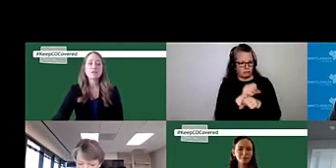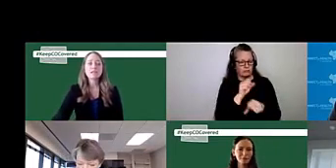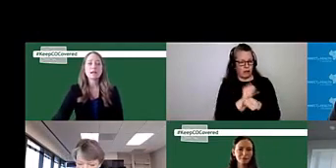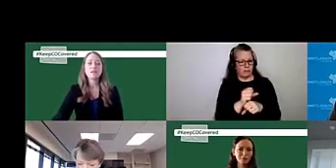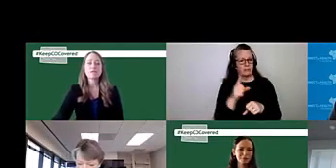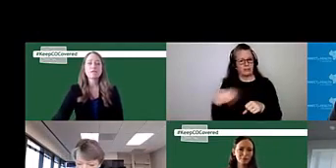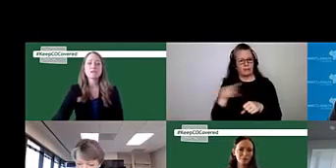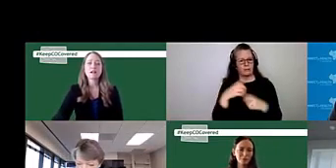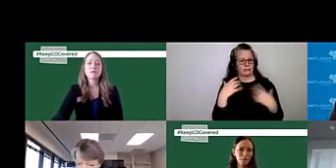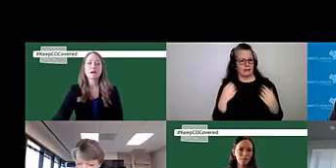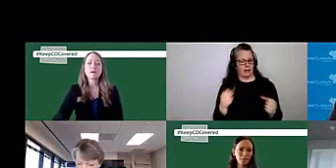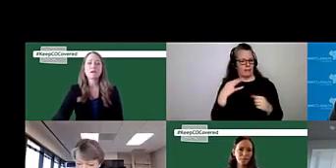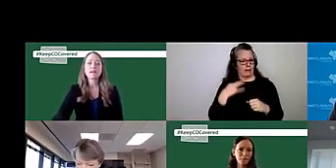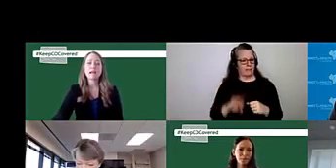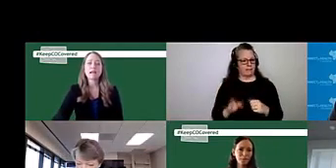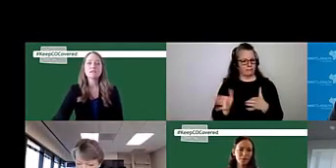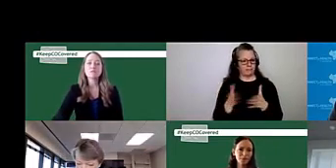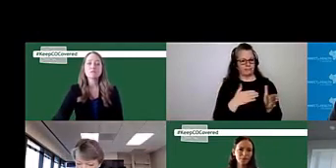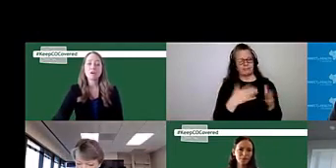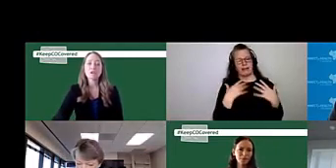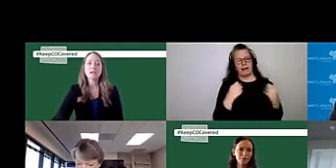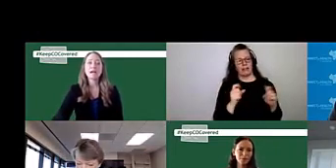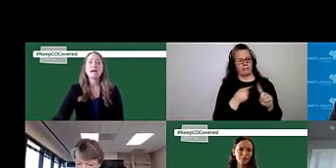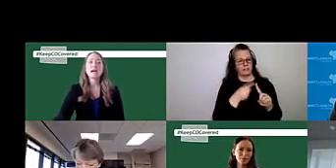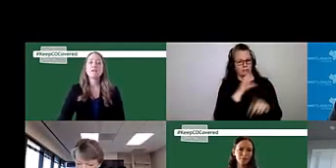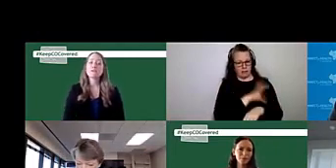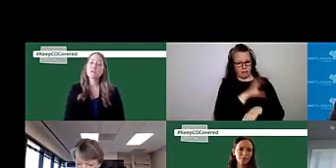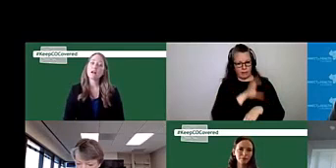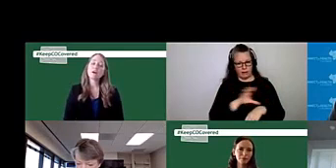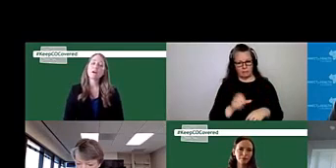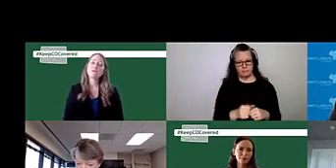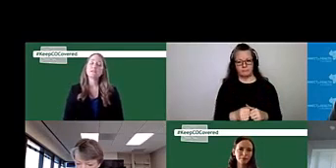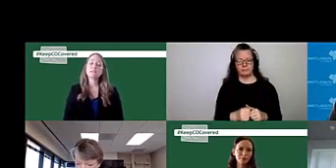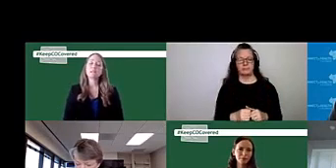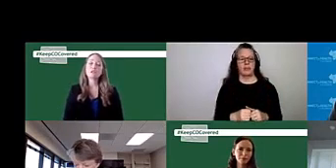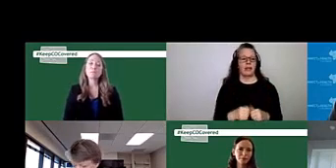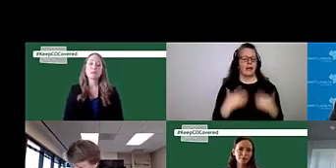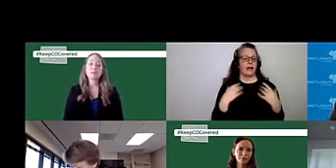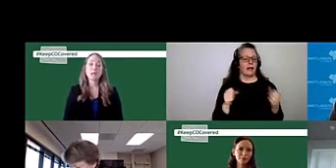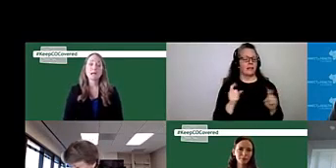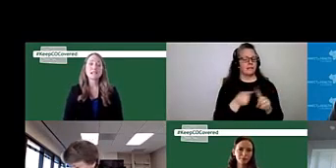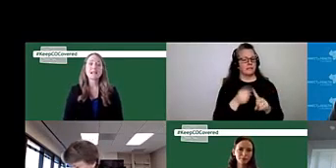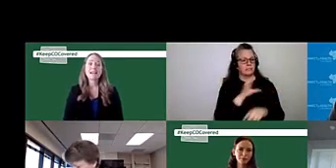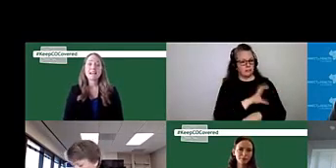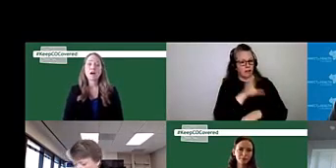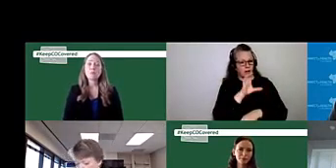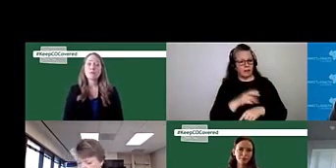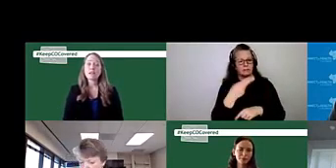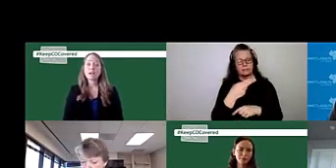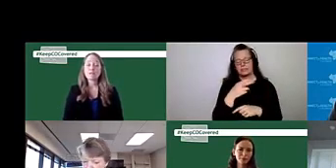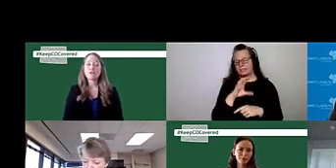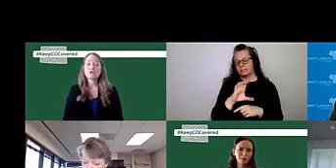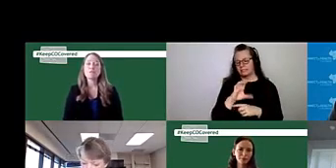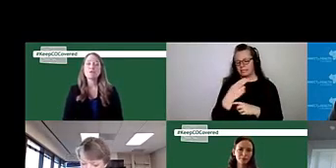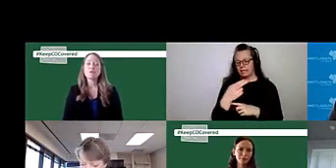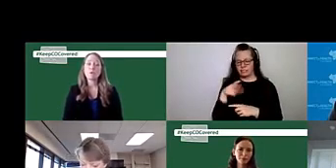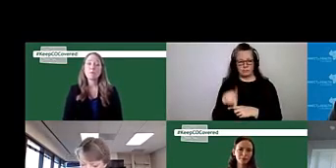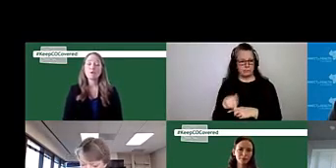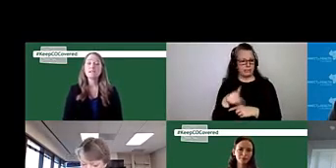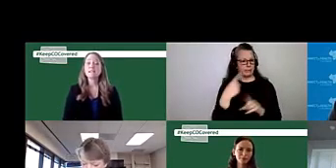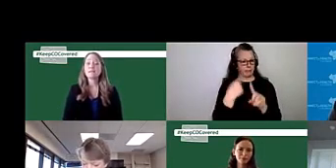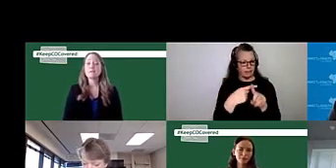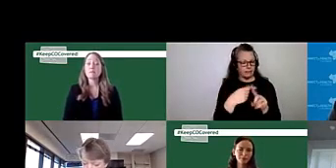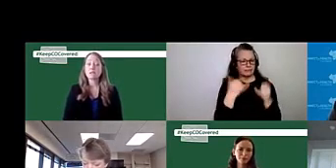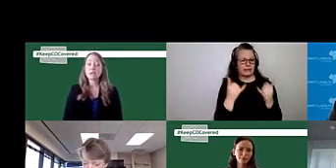did turn to Health First Colorado. And as a result, Health First Colorado and CHP Plus now provide coverage to more